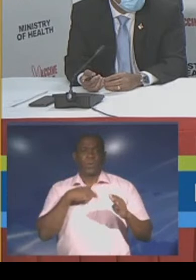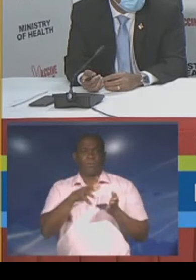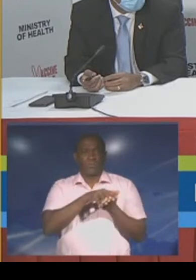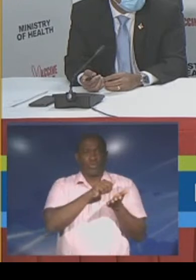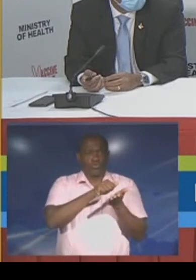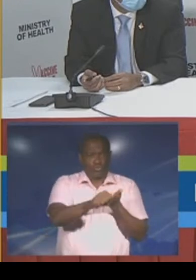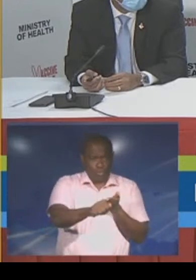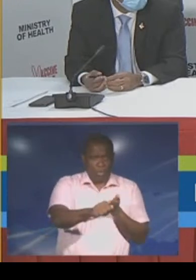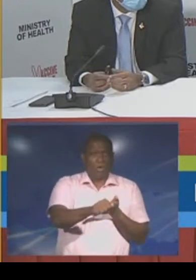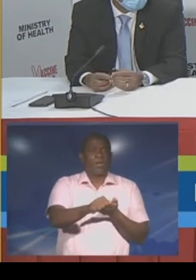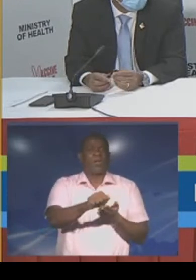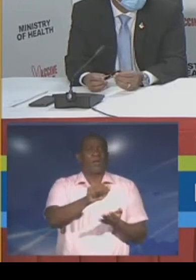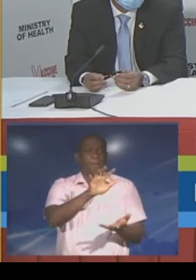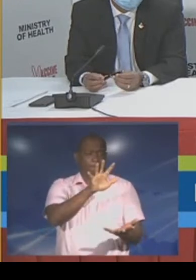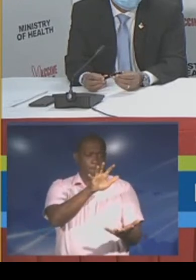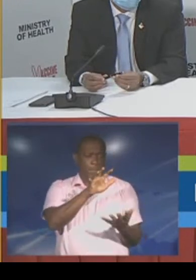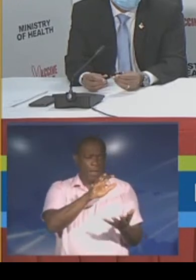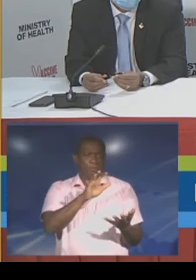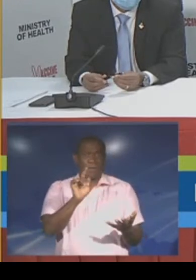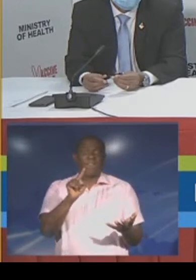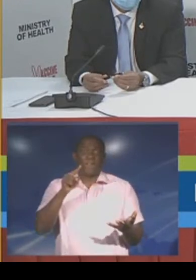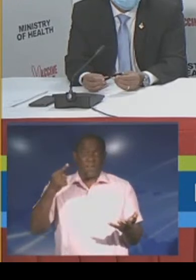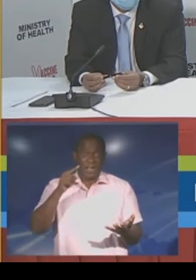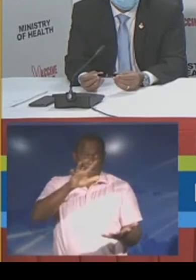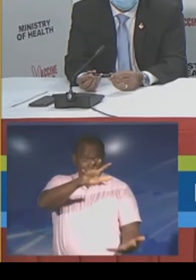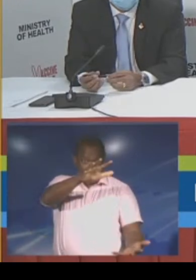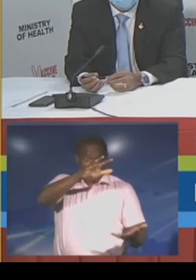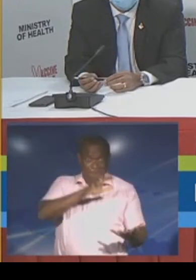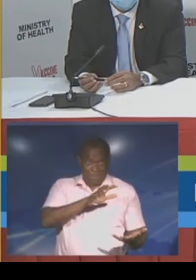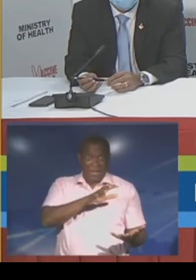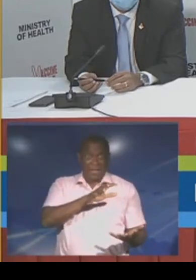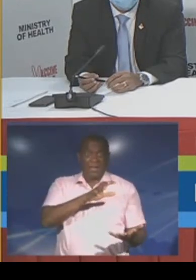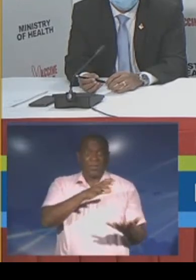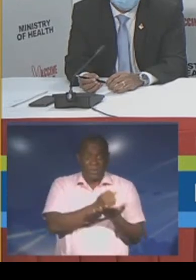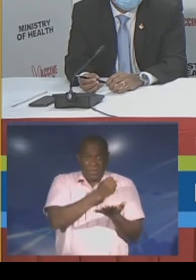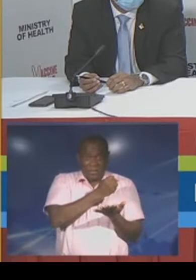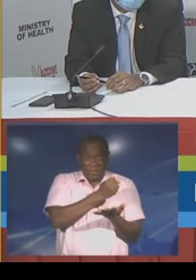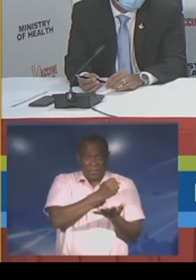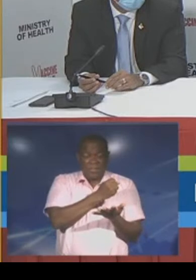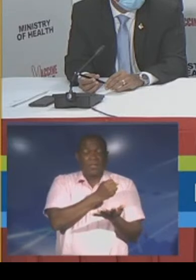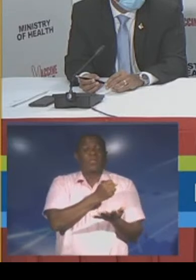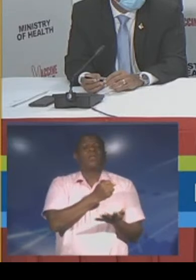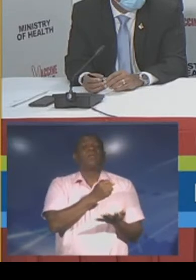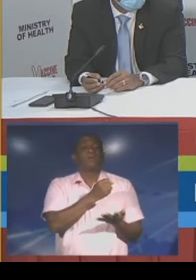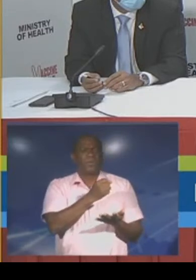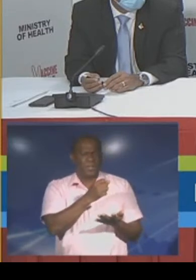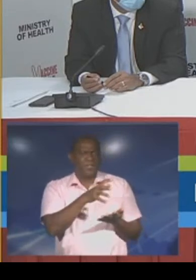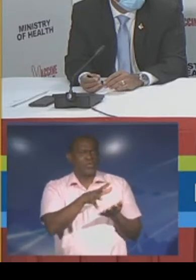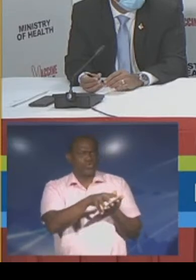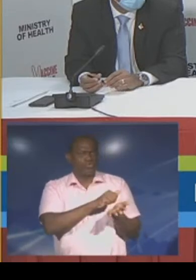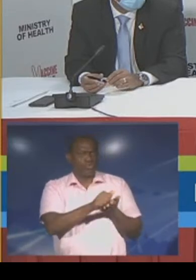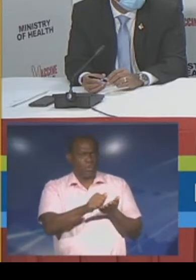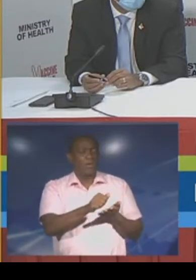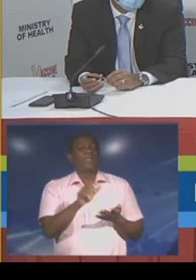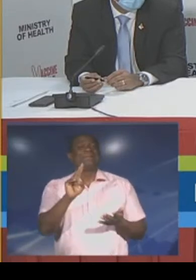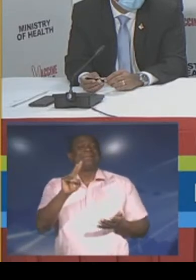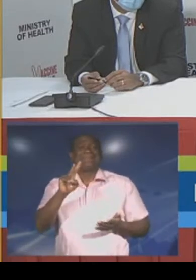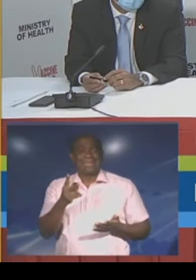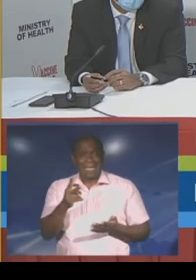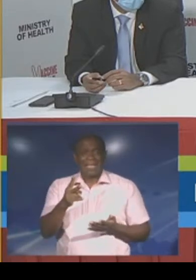the bulk of when we got the first tranche. And then the second tranche of